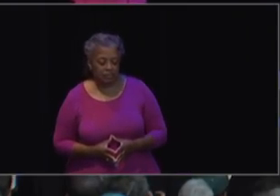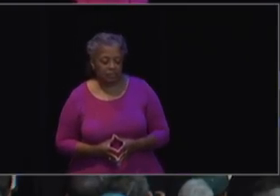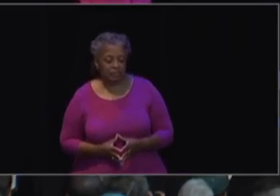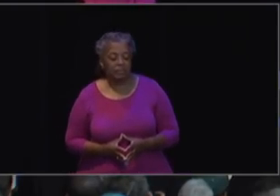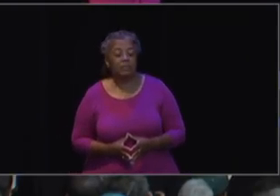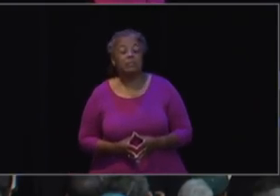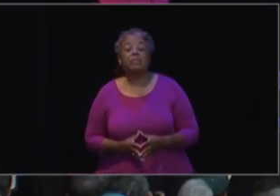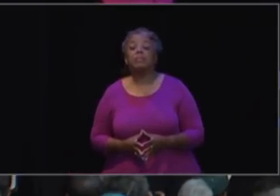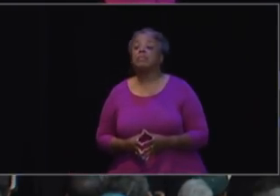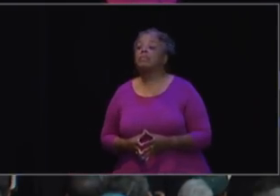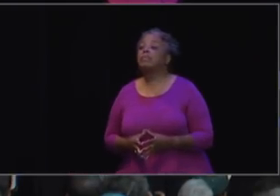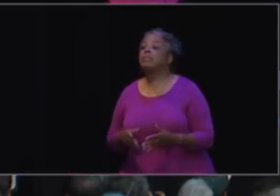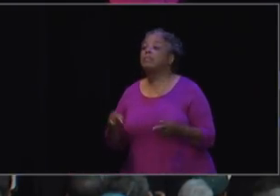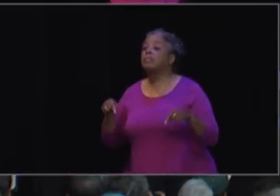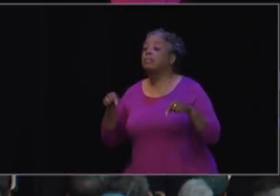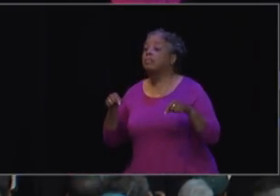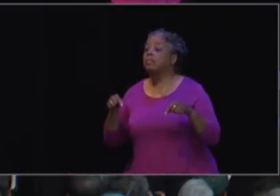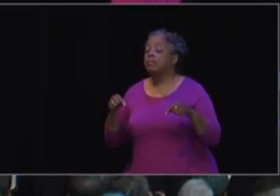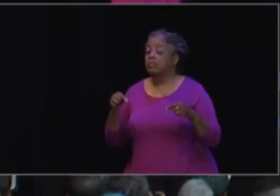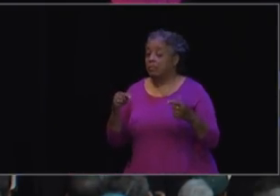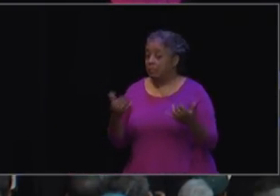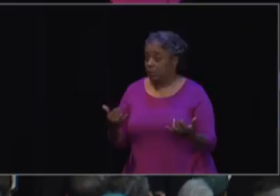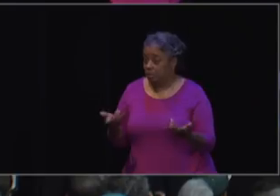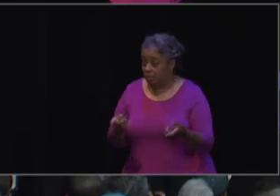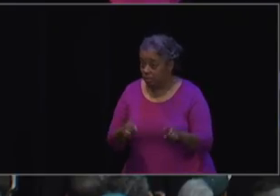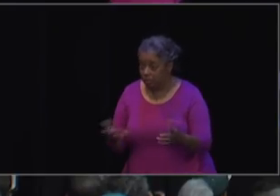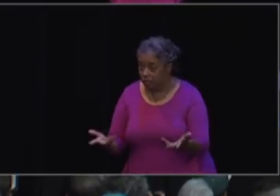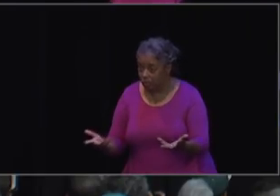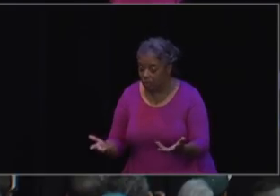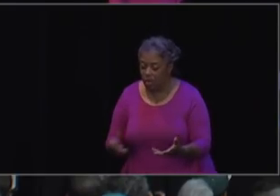Colors in my cup of coffee.